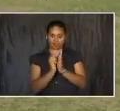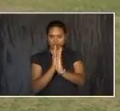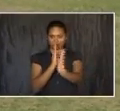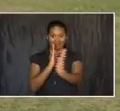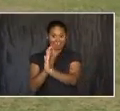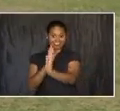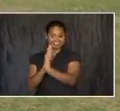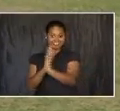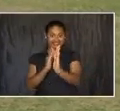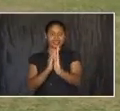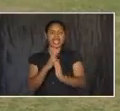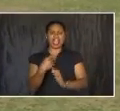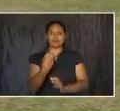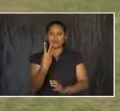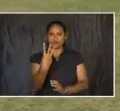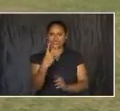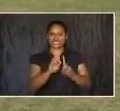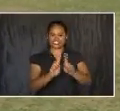they've actually formed 3 ranks,